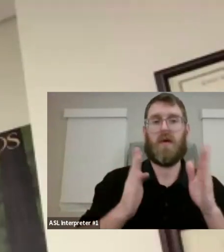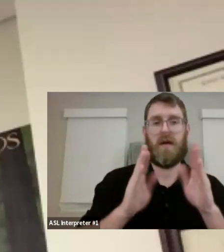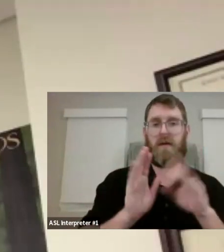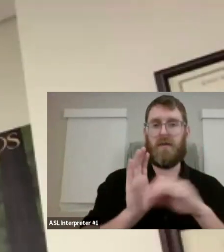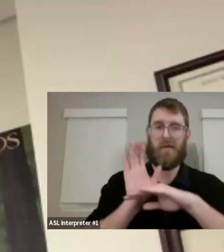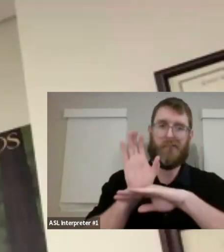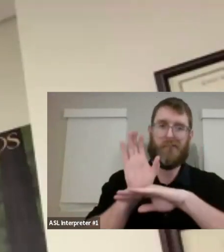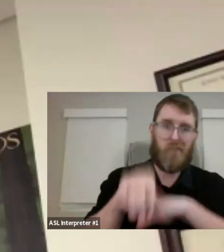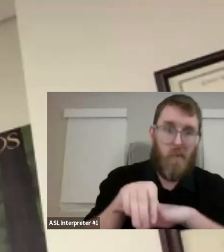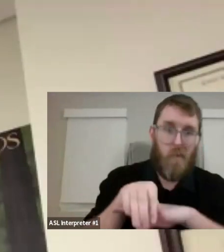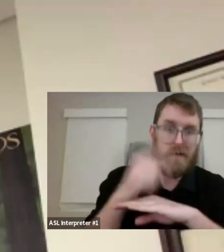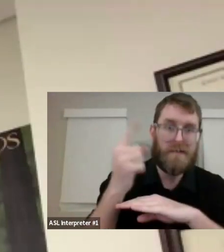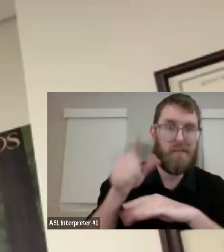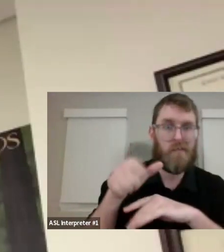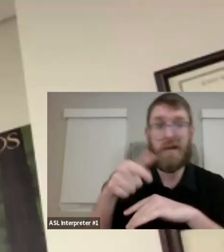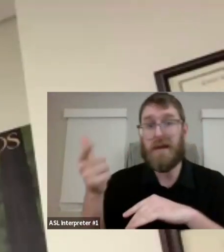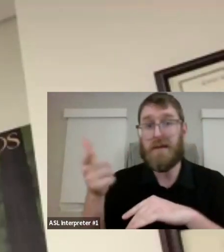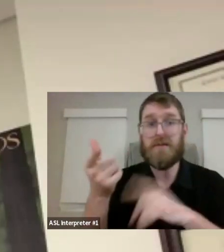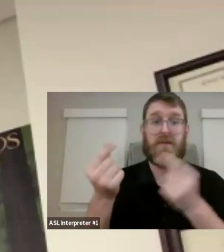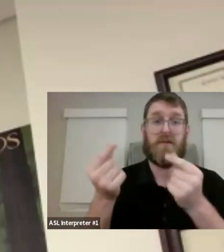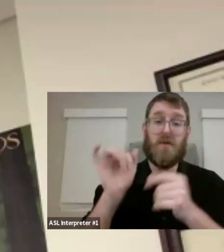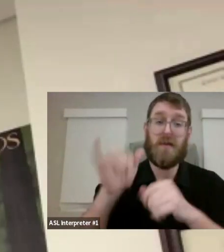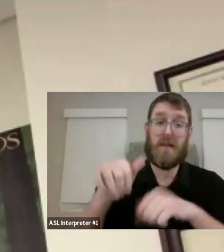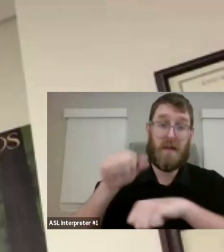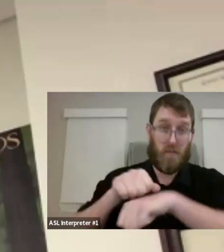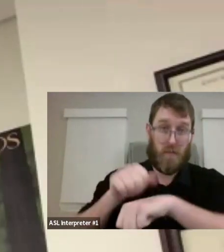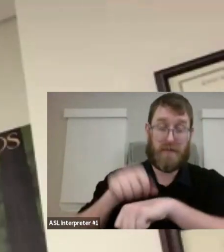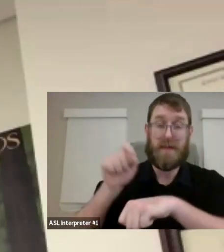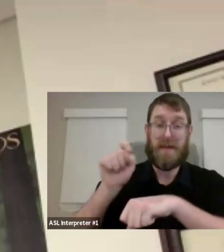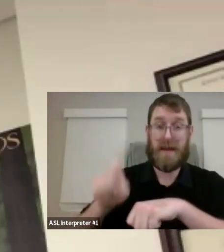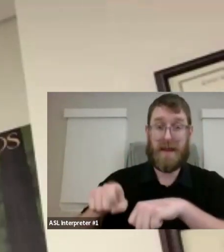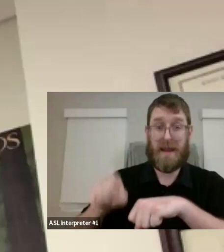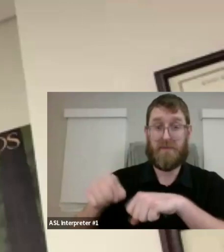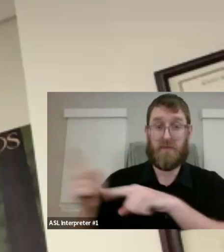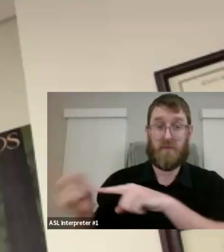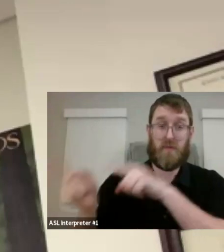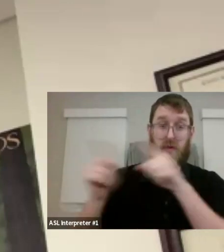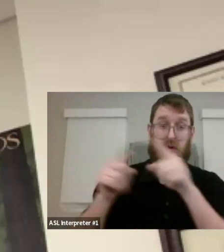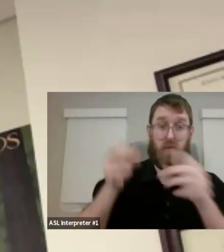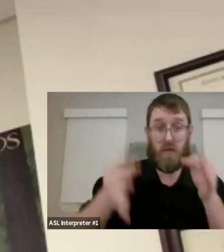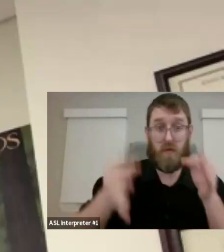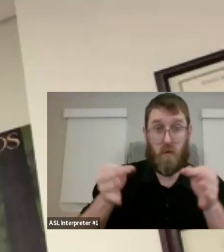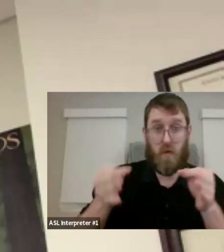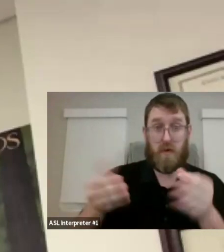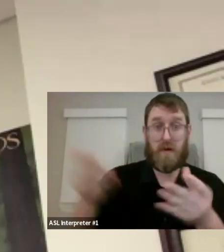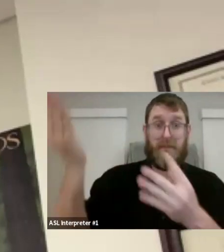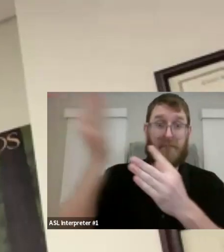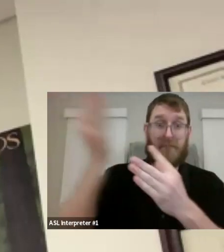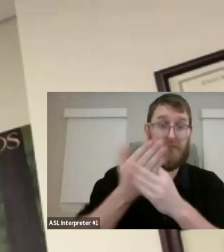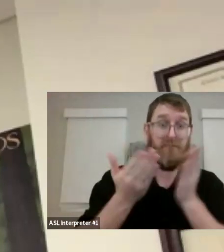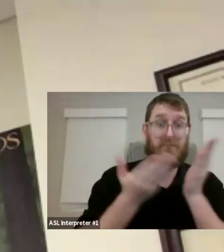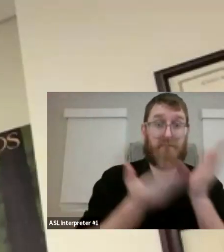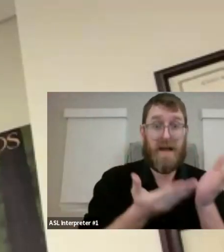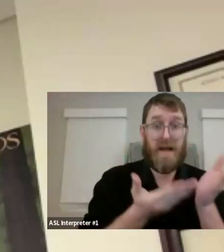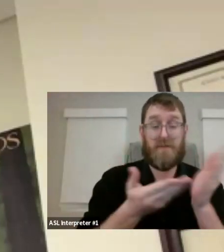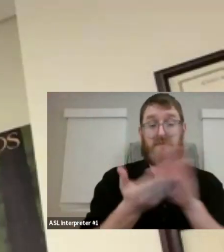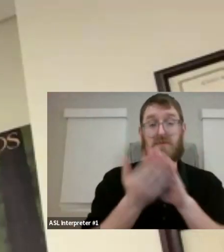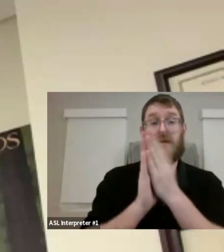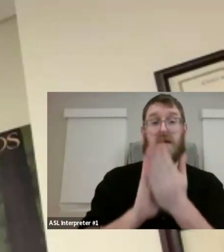require someone else to do that work. They'd have to come to court and file to be the successor